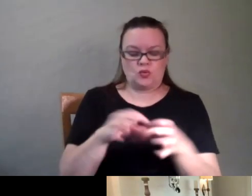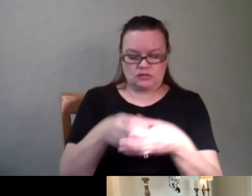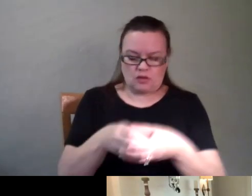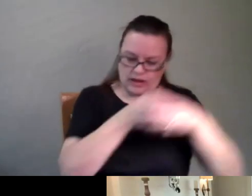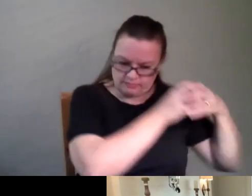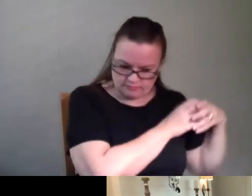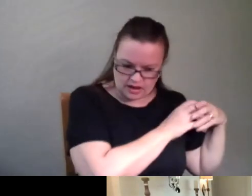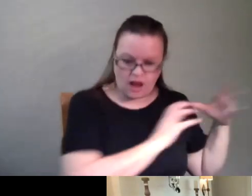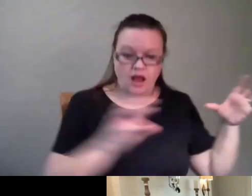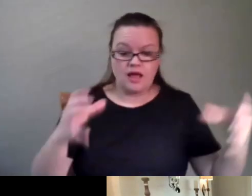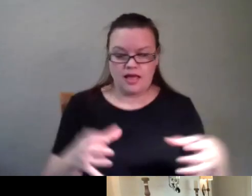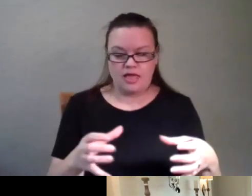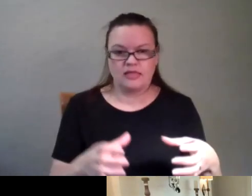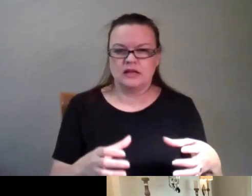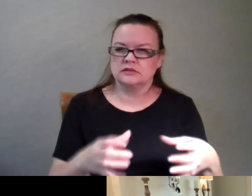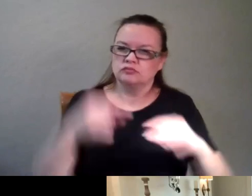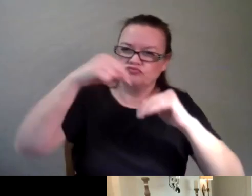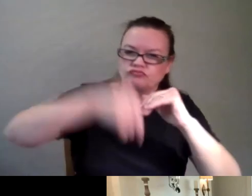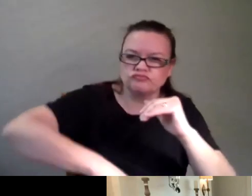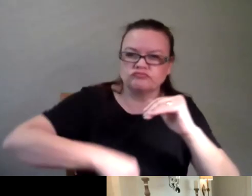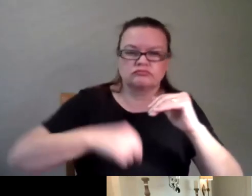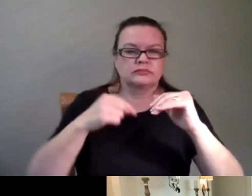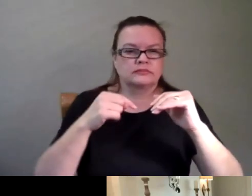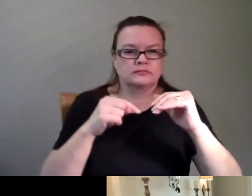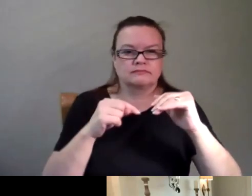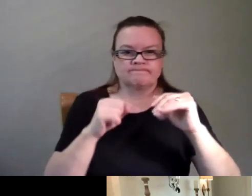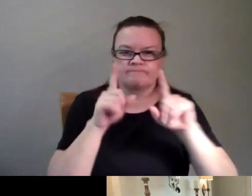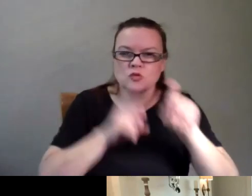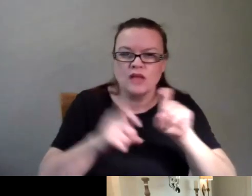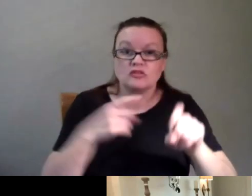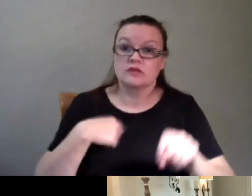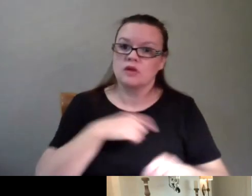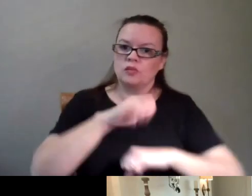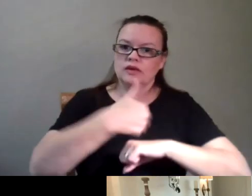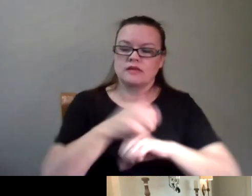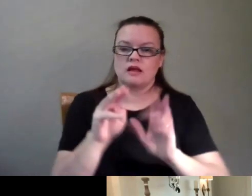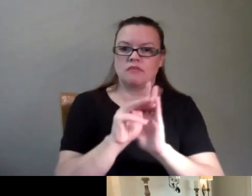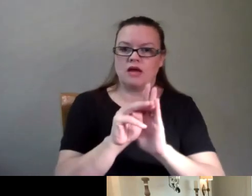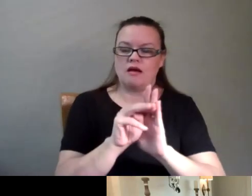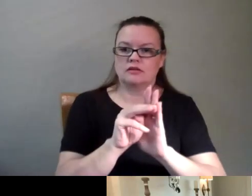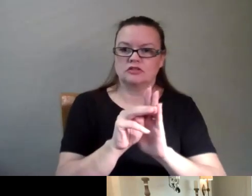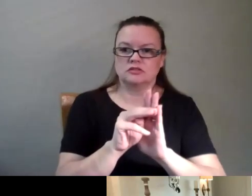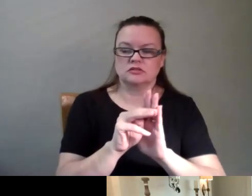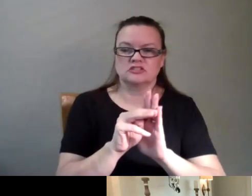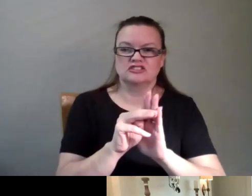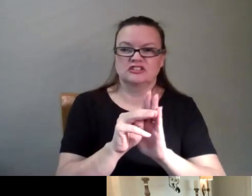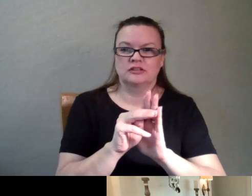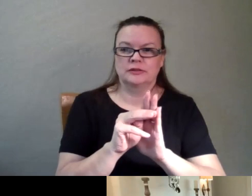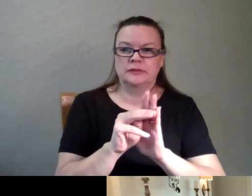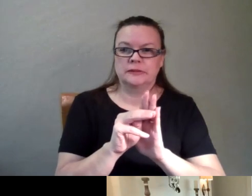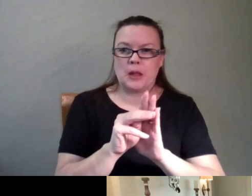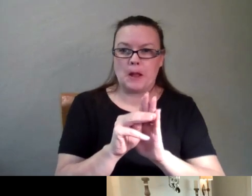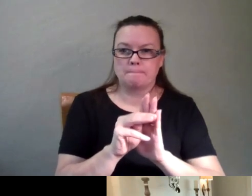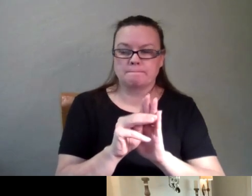of intensity questions that we develop models on based on intensity and some of the other